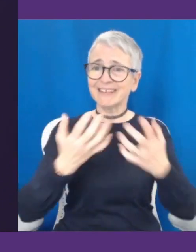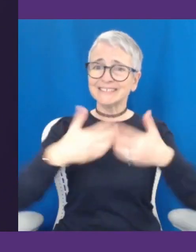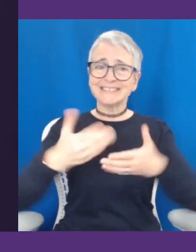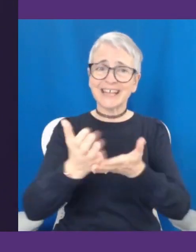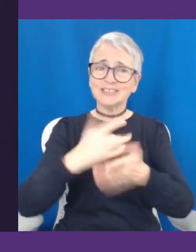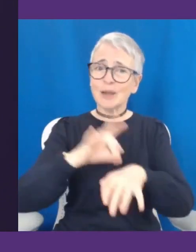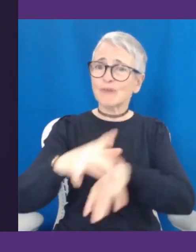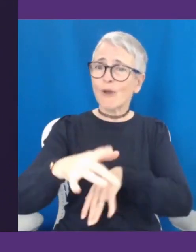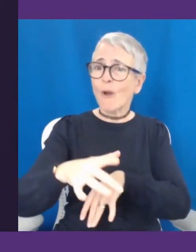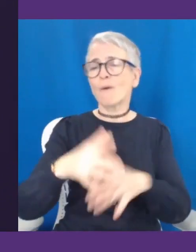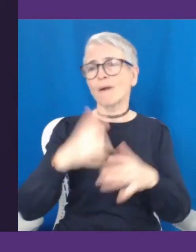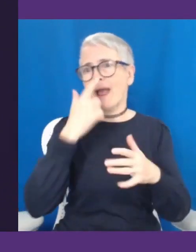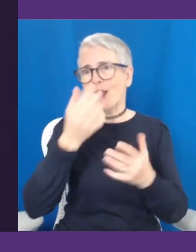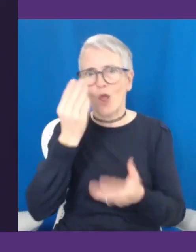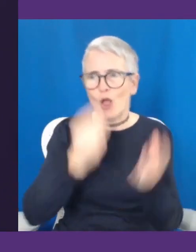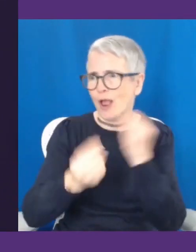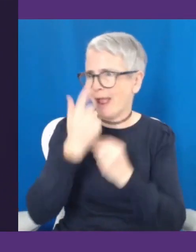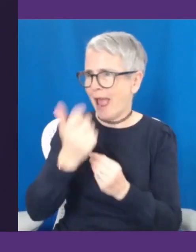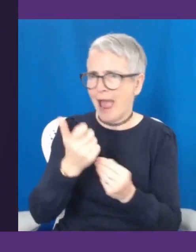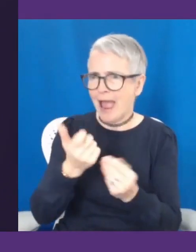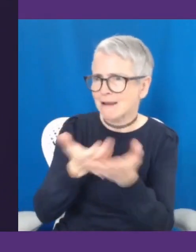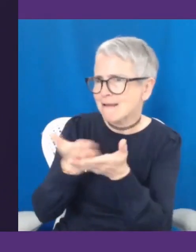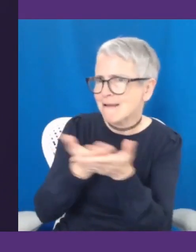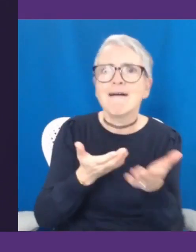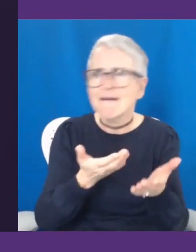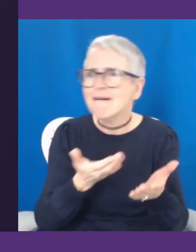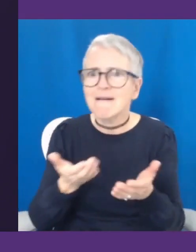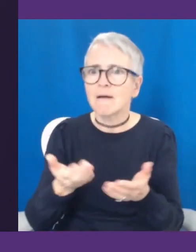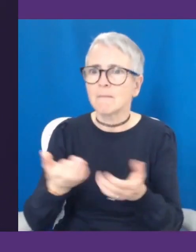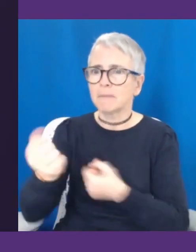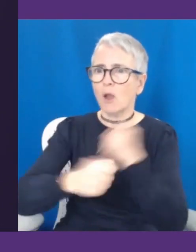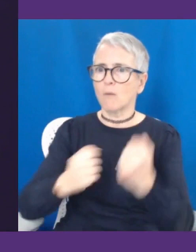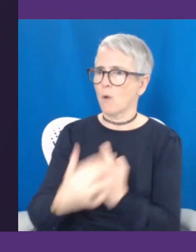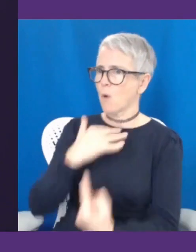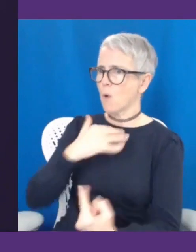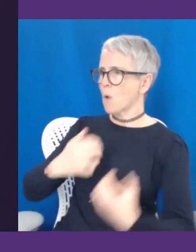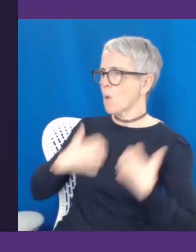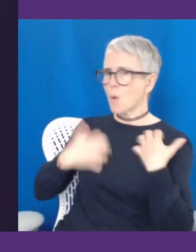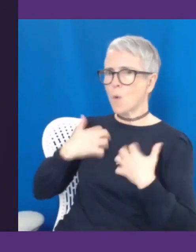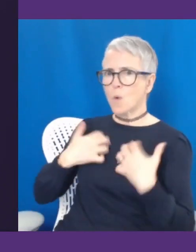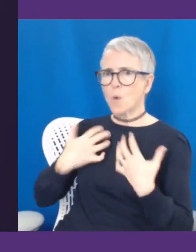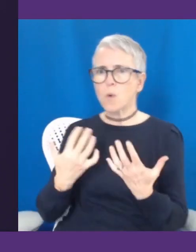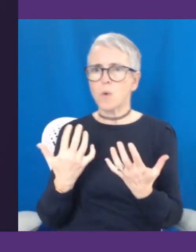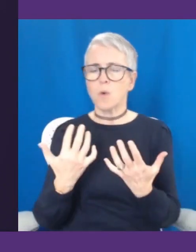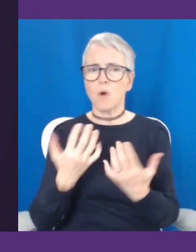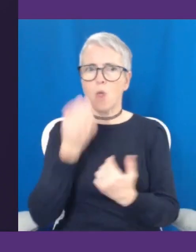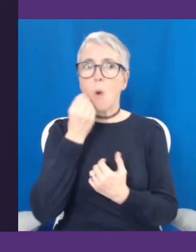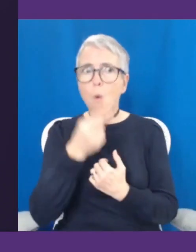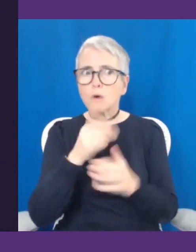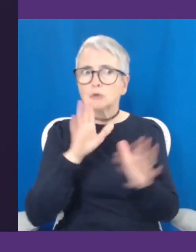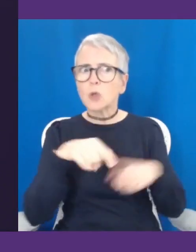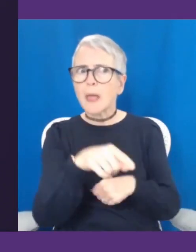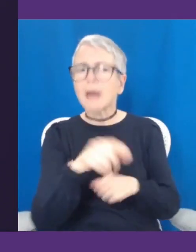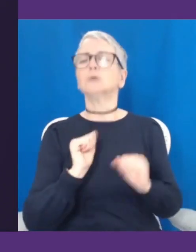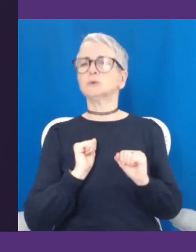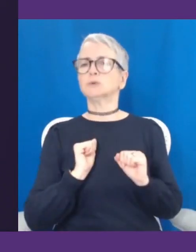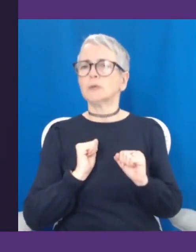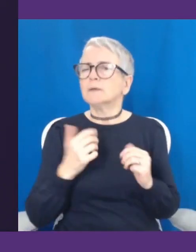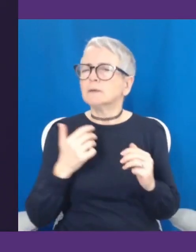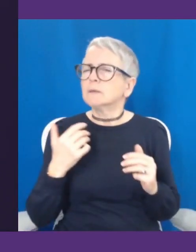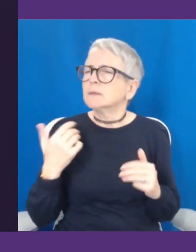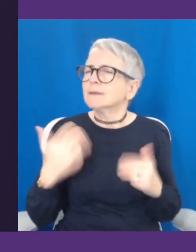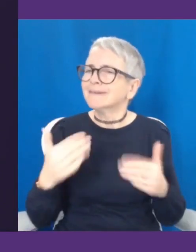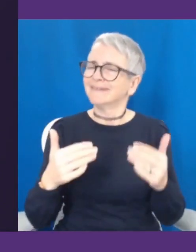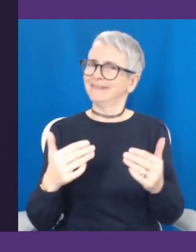same stories, the nouns, the verbs. We get inspired by people. We get to learn what not to do from the stories of other people. So it's a really important way